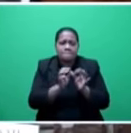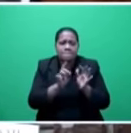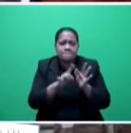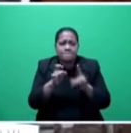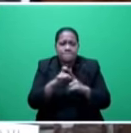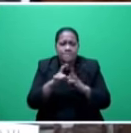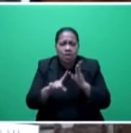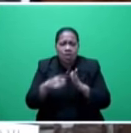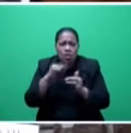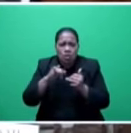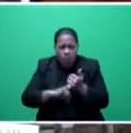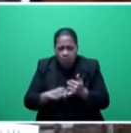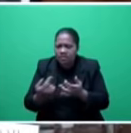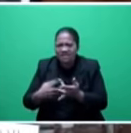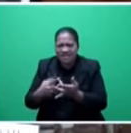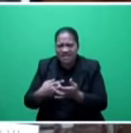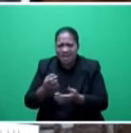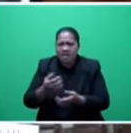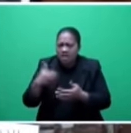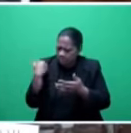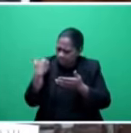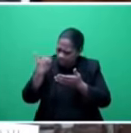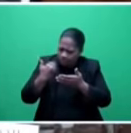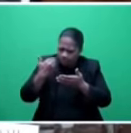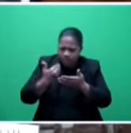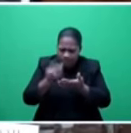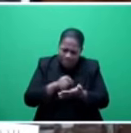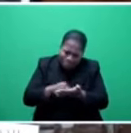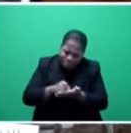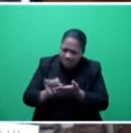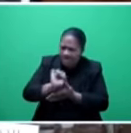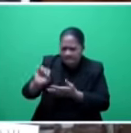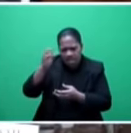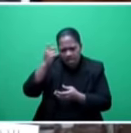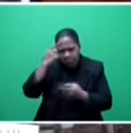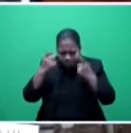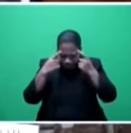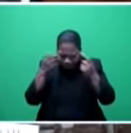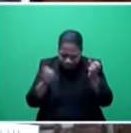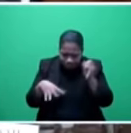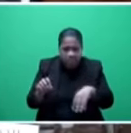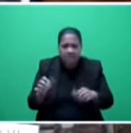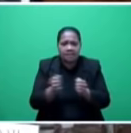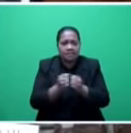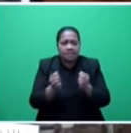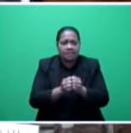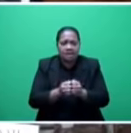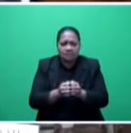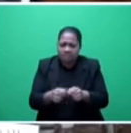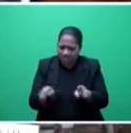who have from time to time written their opinions in the papers and who have also been dismissed without being